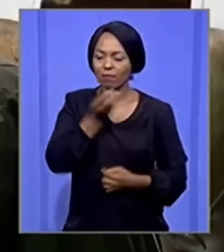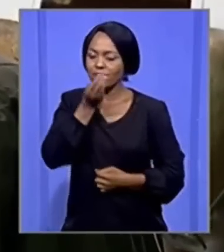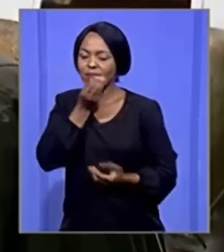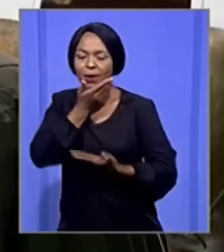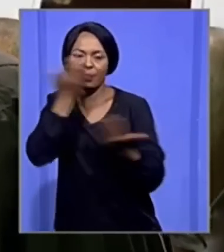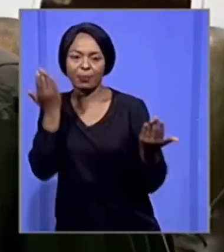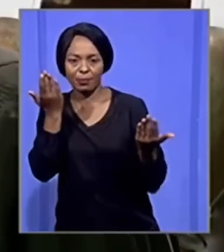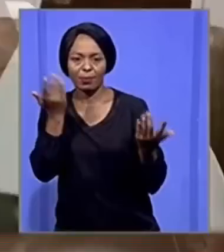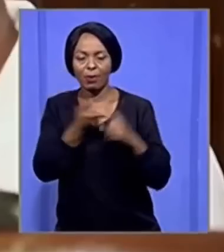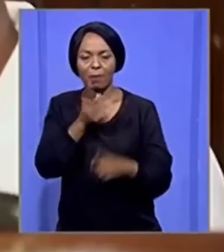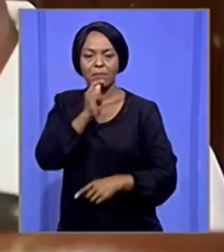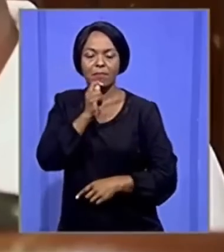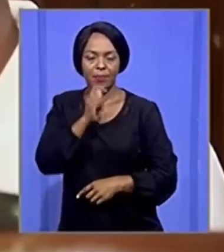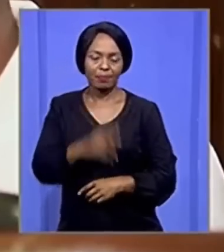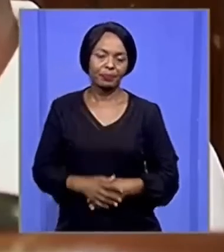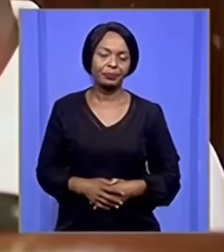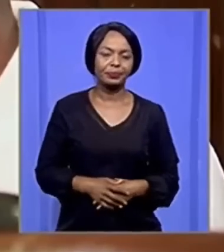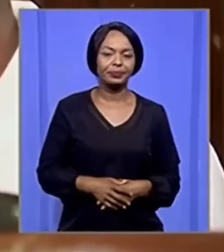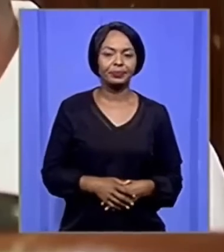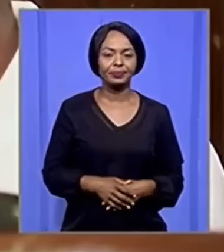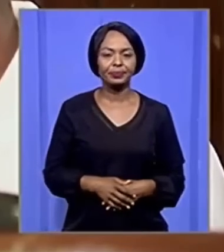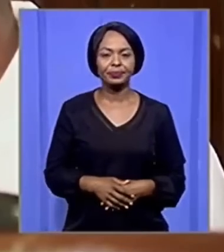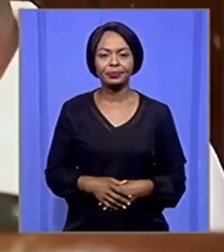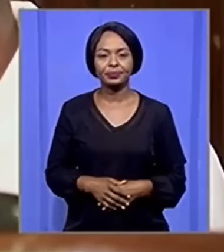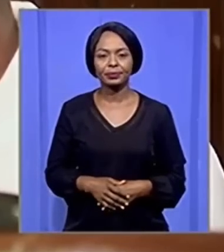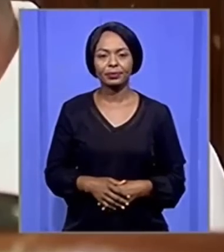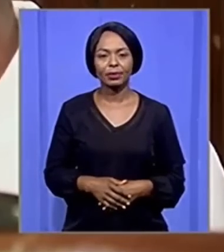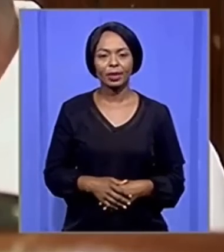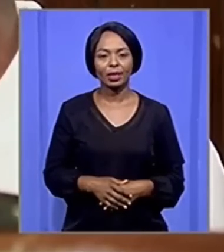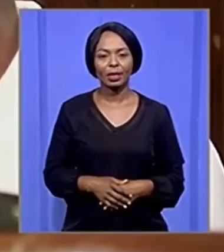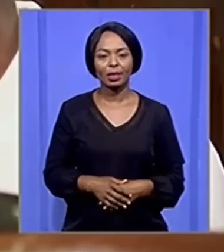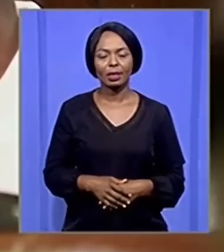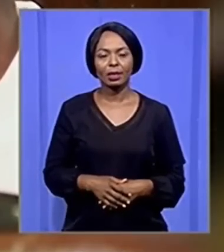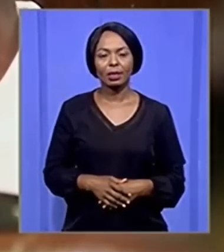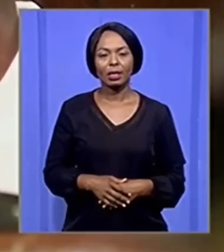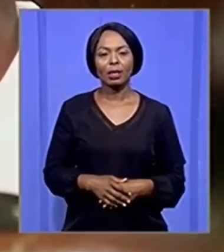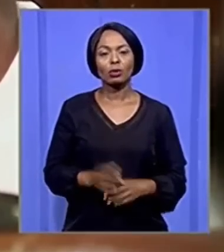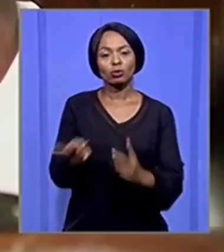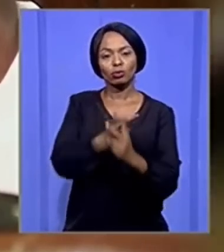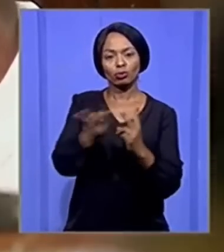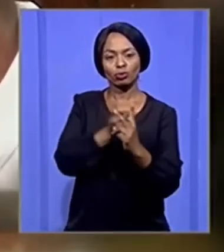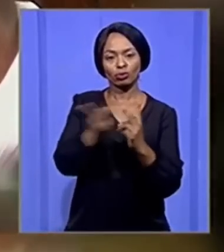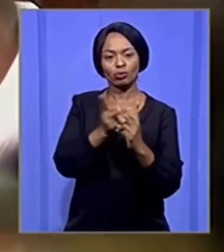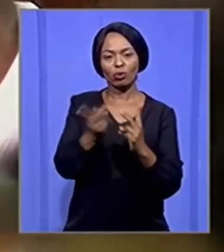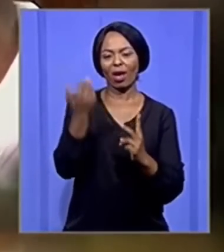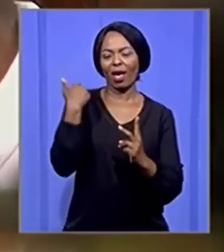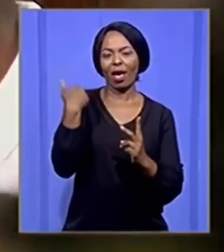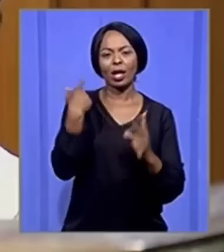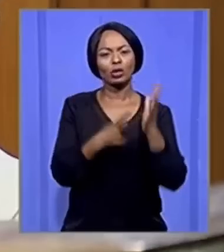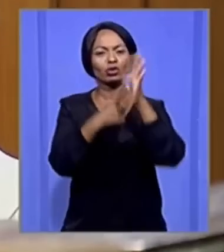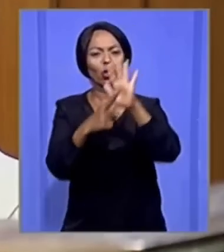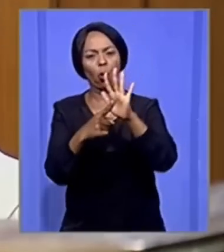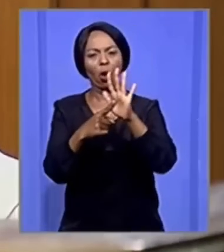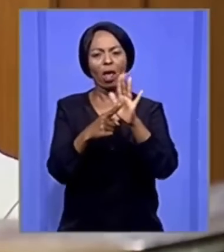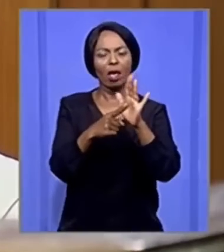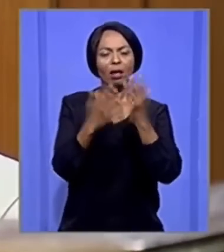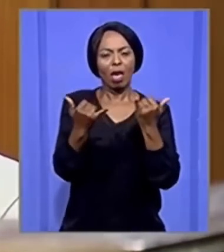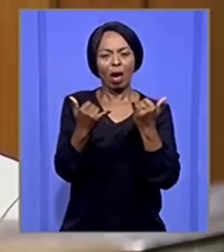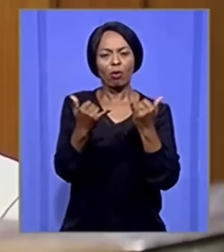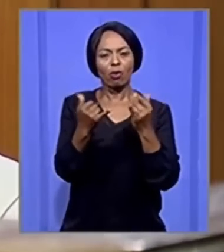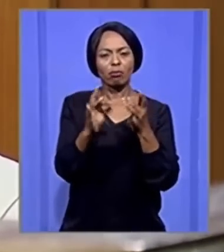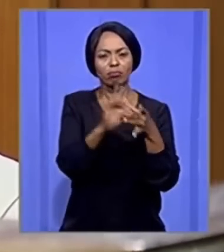food thus far. Go farologana le tshupo ya lerato mo nakong e fetileng fa ba ne ba le kwa kgotlatshekelo ya magistrata mo lekgetlong